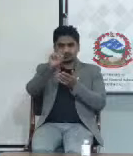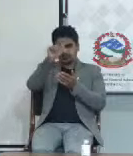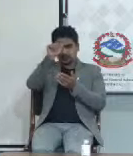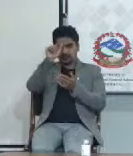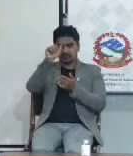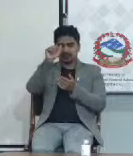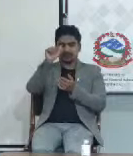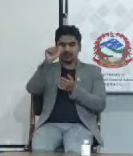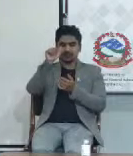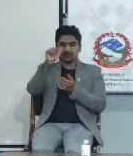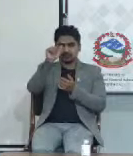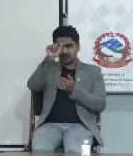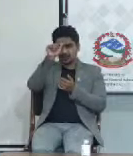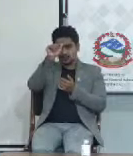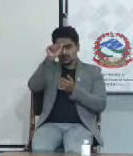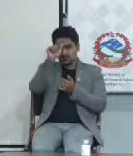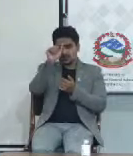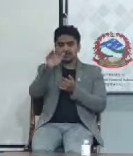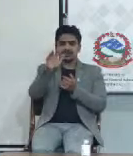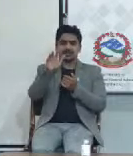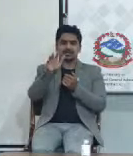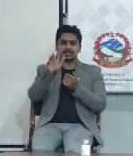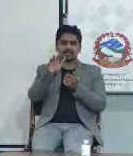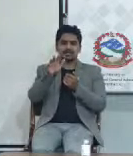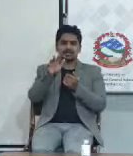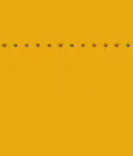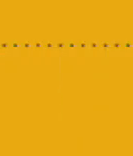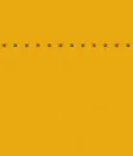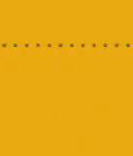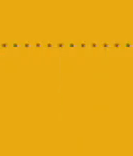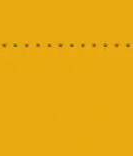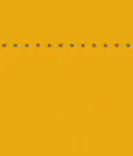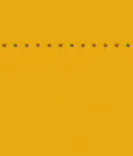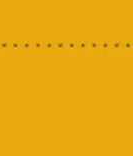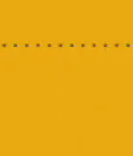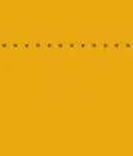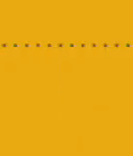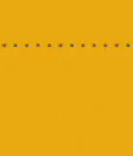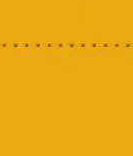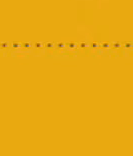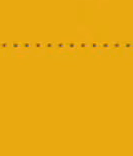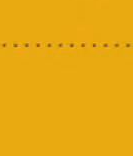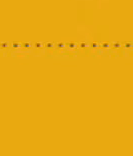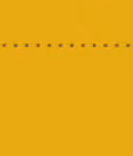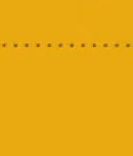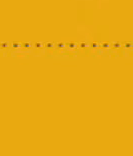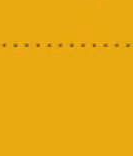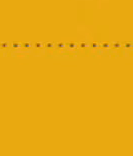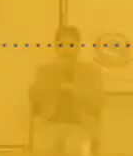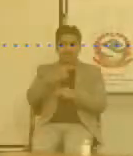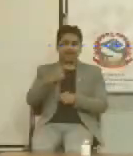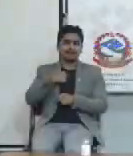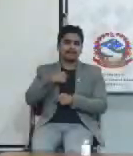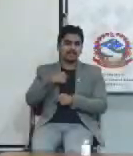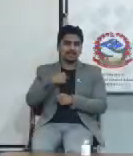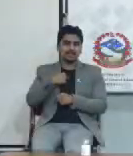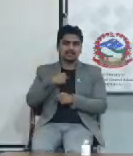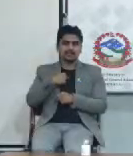It's the same thing. During the crisis, what communication professionals should focus, because we all are the